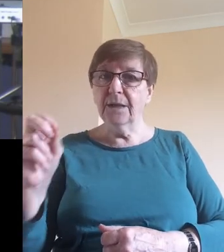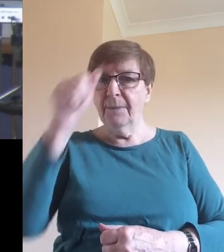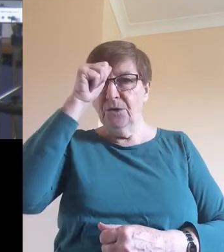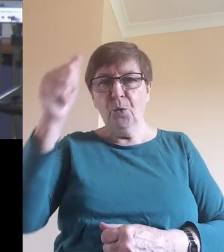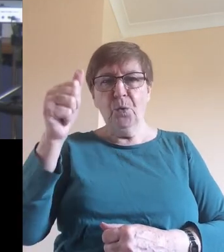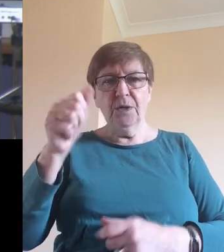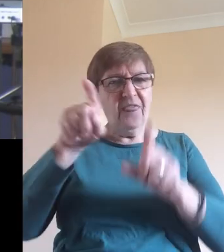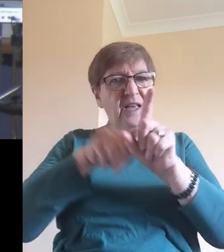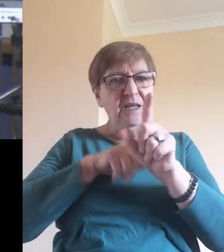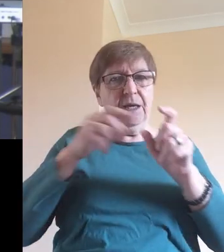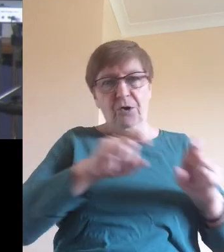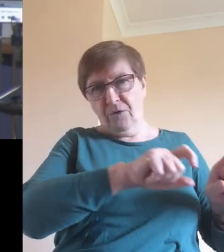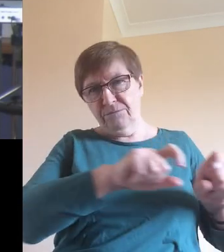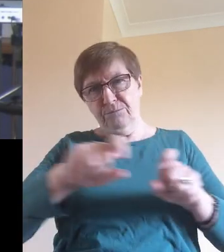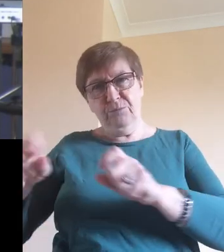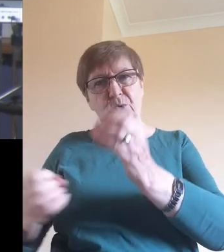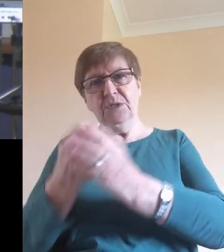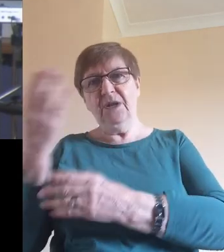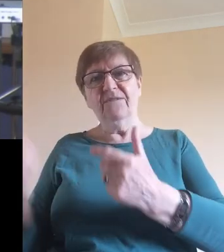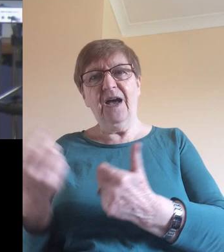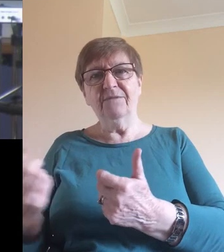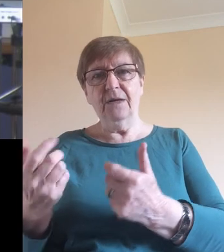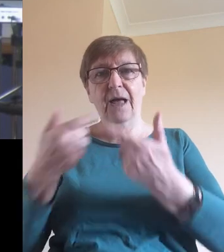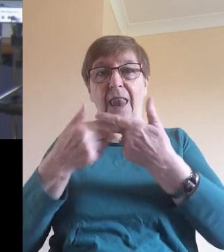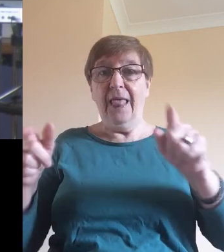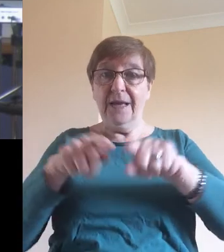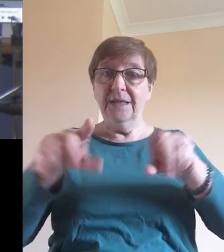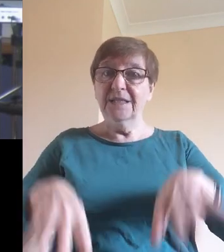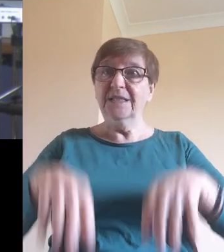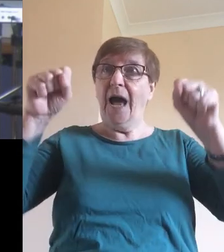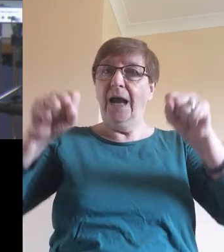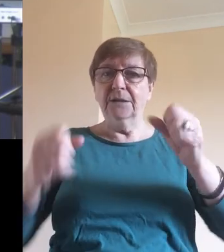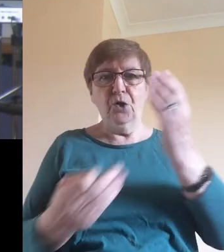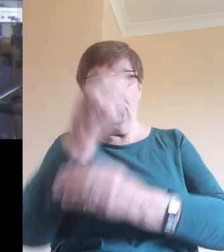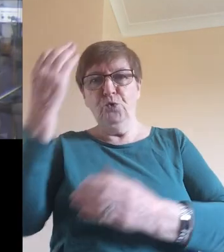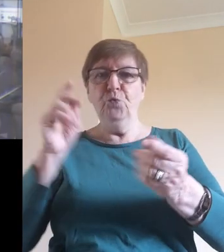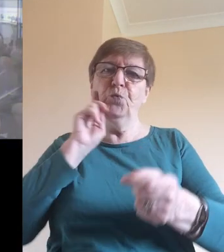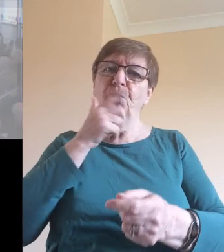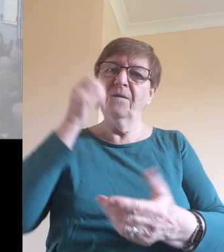survival, but not only that. Let it start a revival.